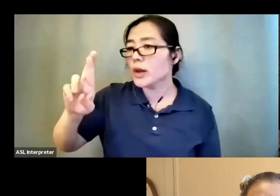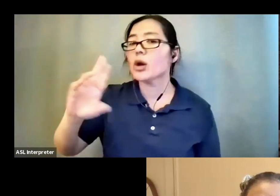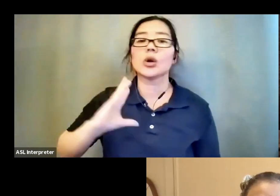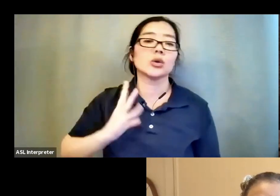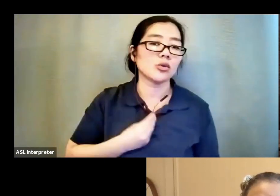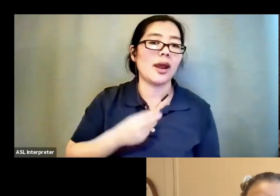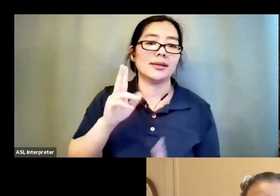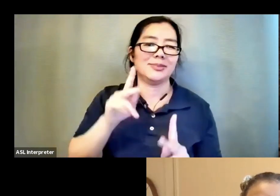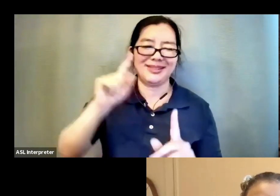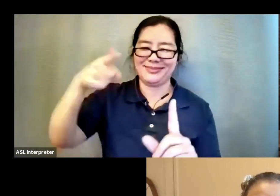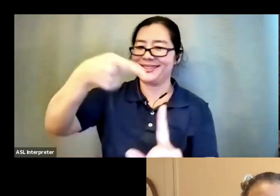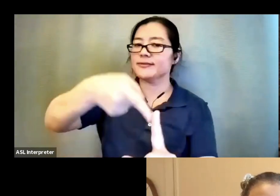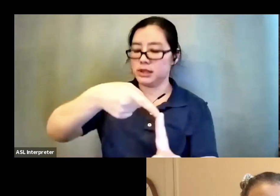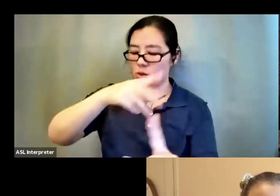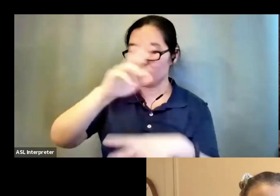specifically artists.